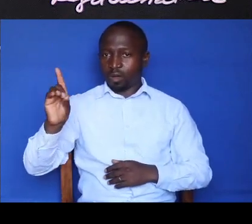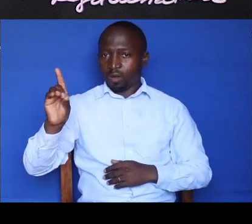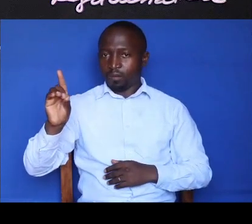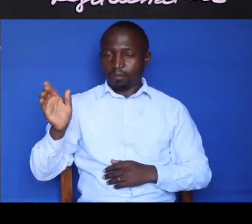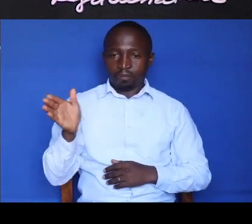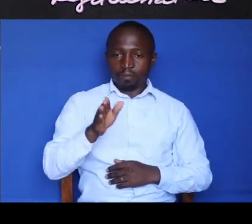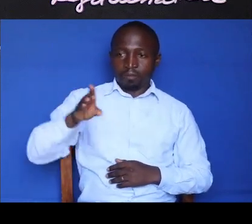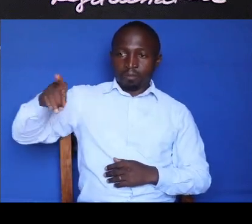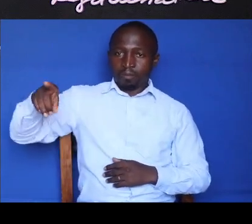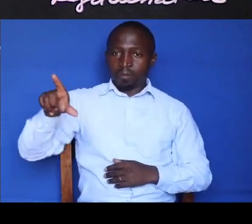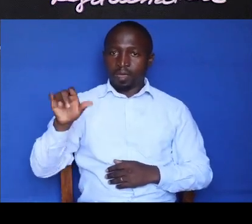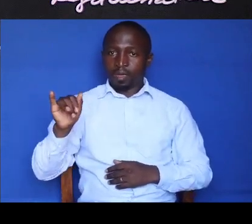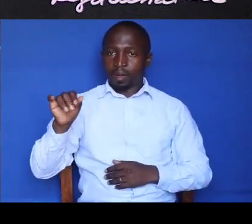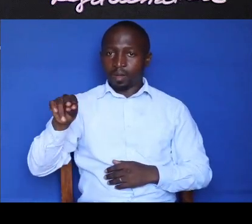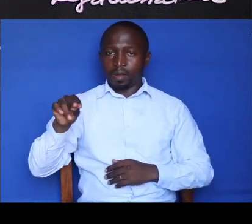during